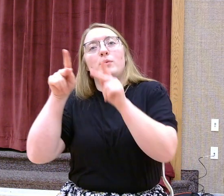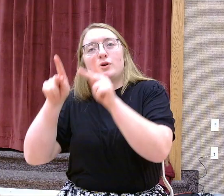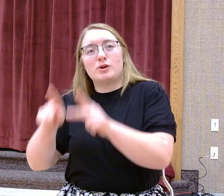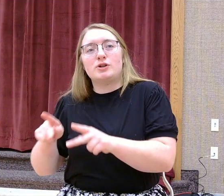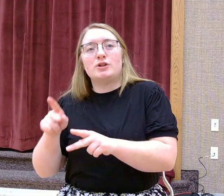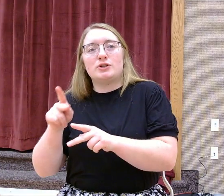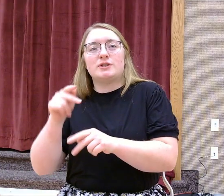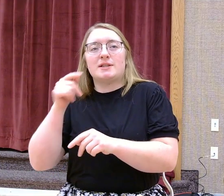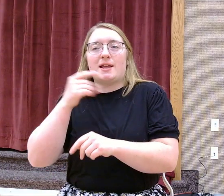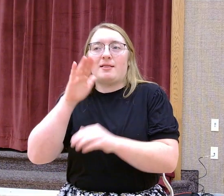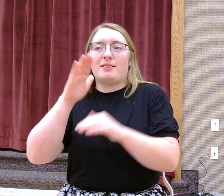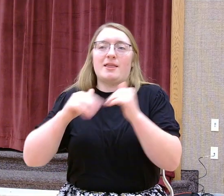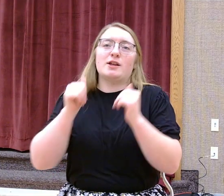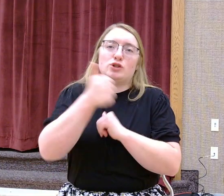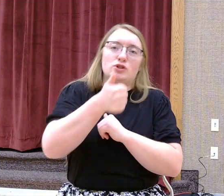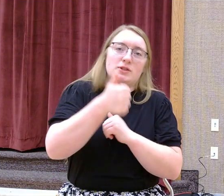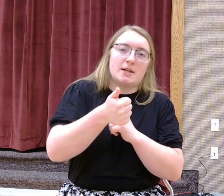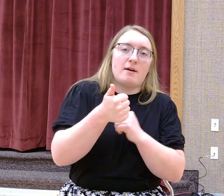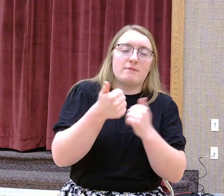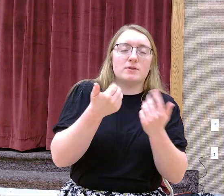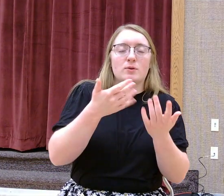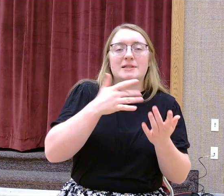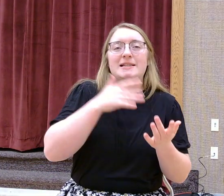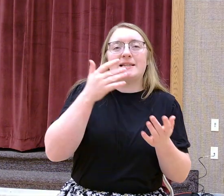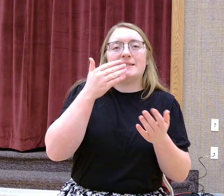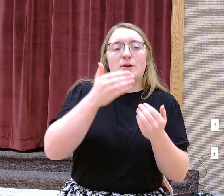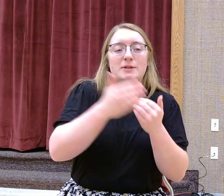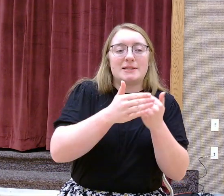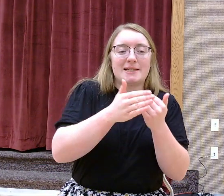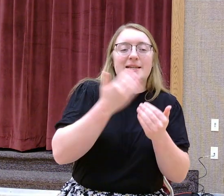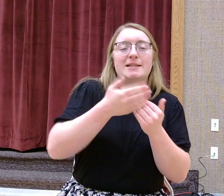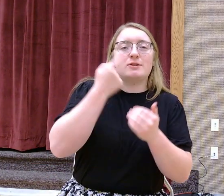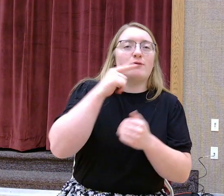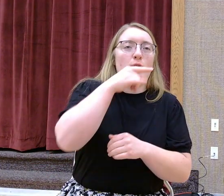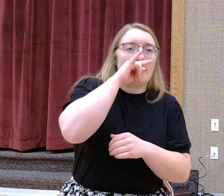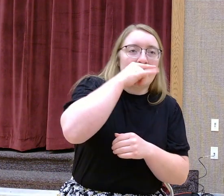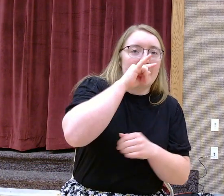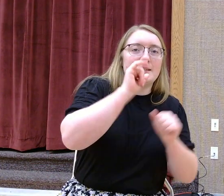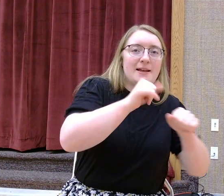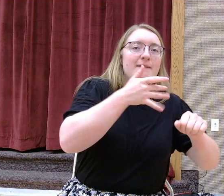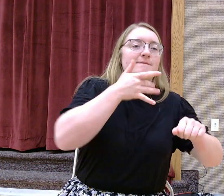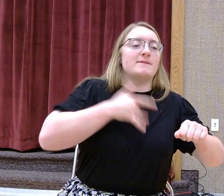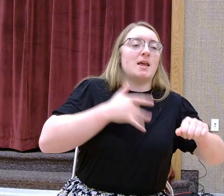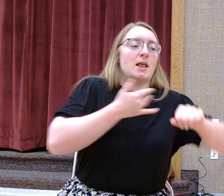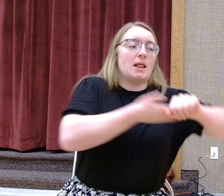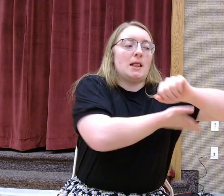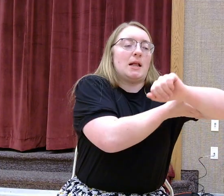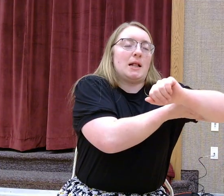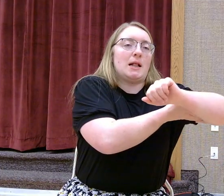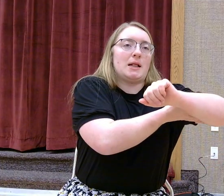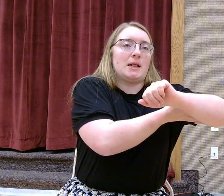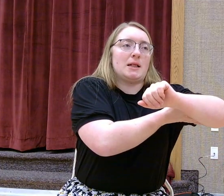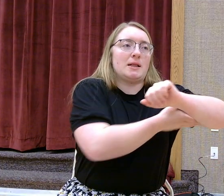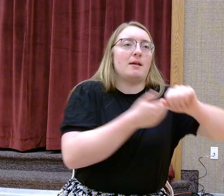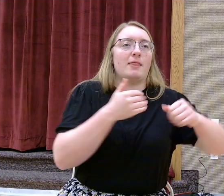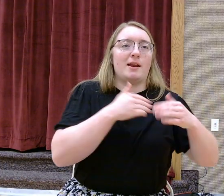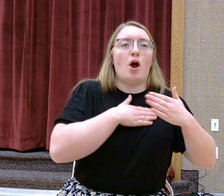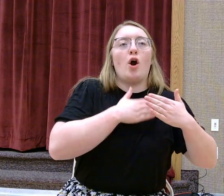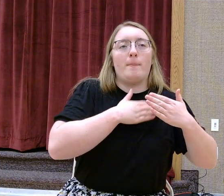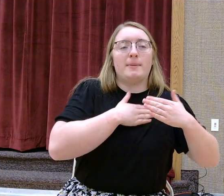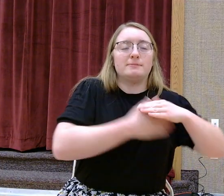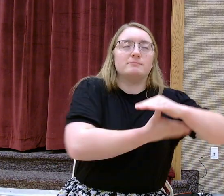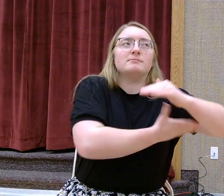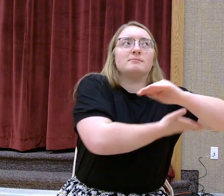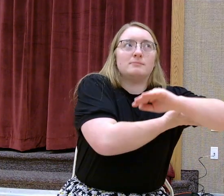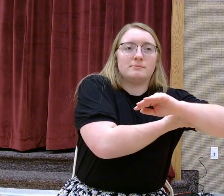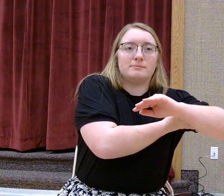yeah, it just takes some practice. So right about there in me, but anatomy is different in everybody. So again, you're going to be feeling around and trying to